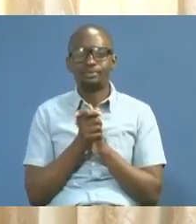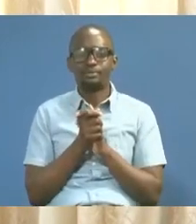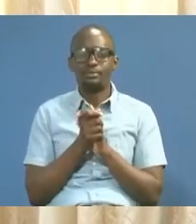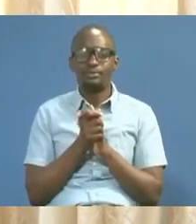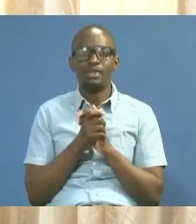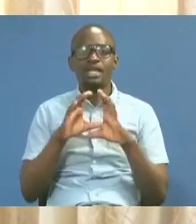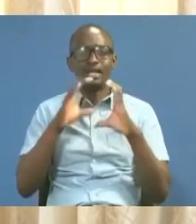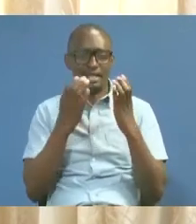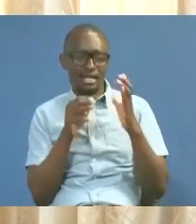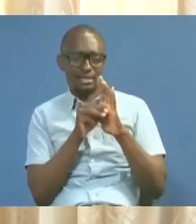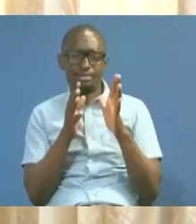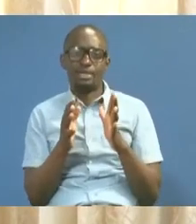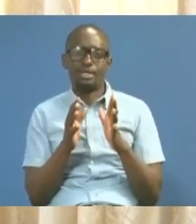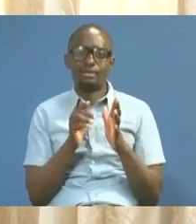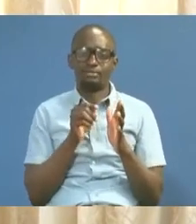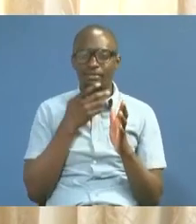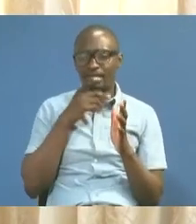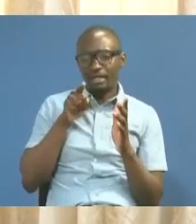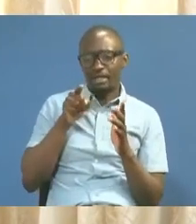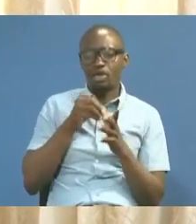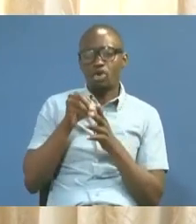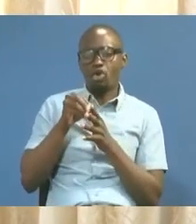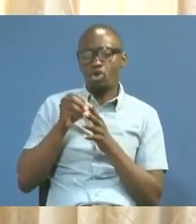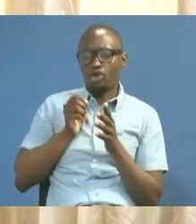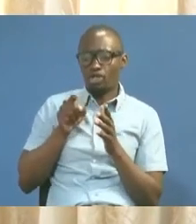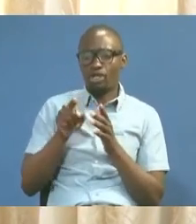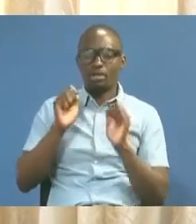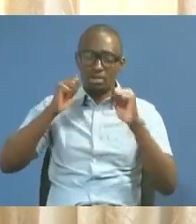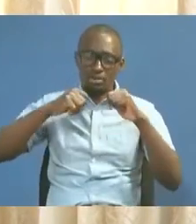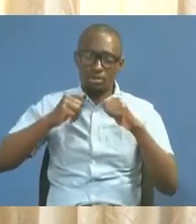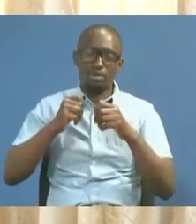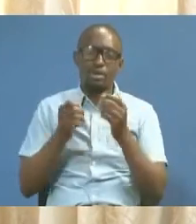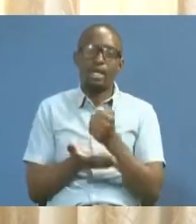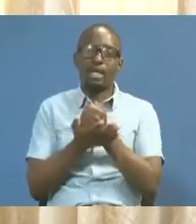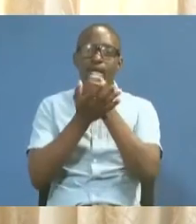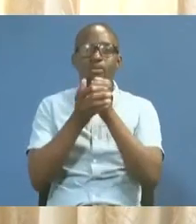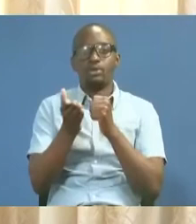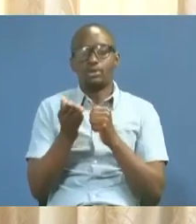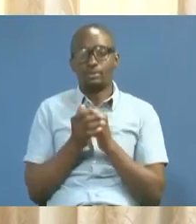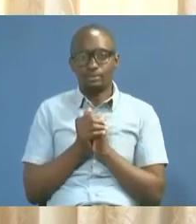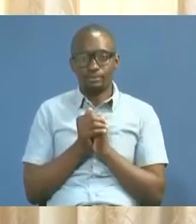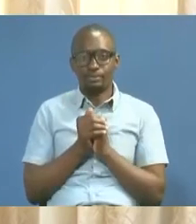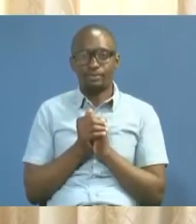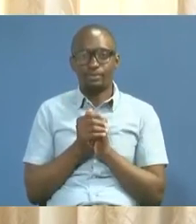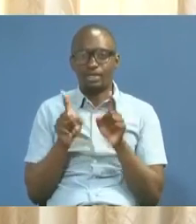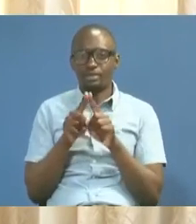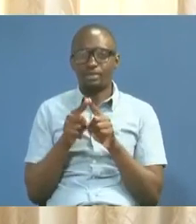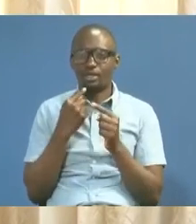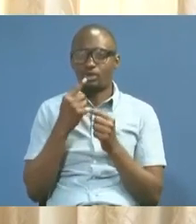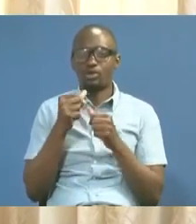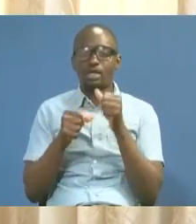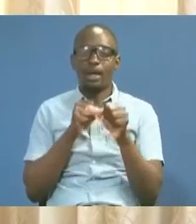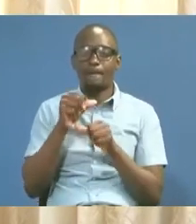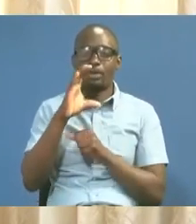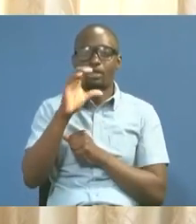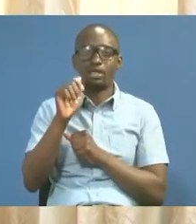that class mentor, and he or she will be in a position to help you. I mentioned about continuous assessment